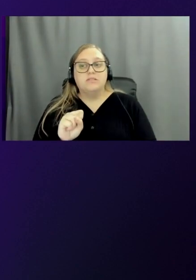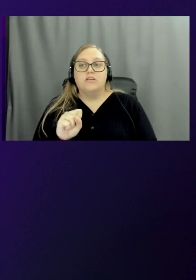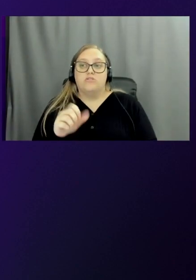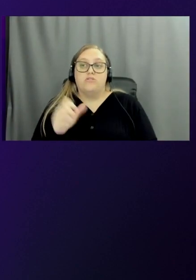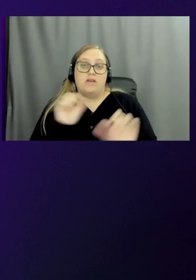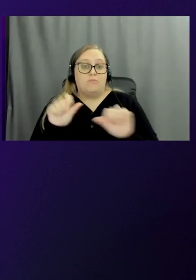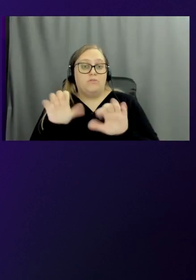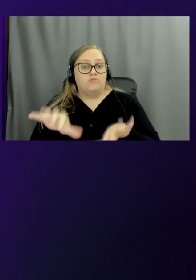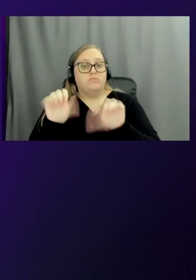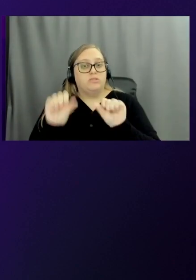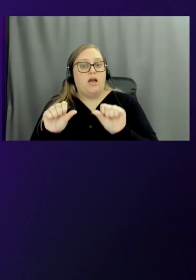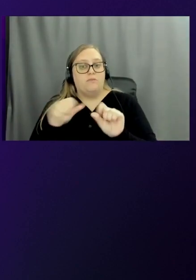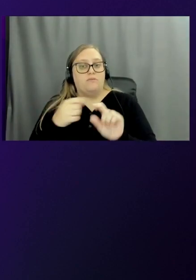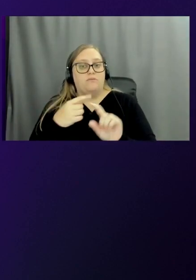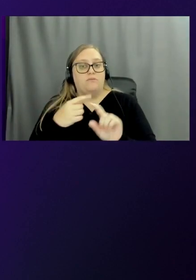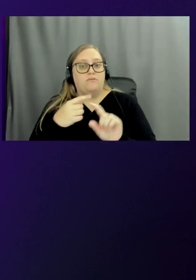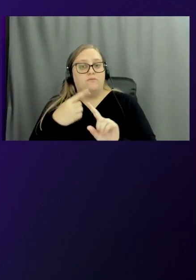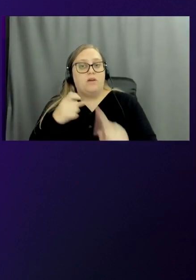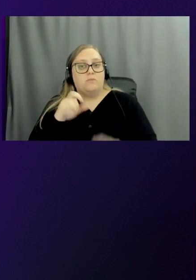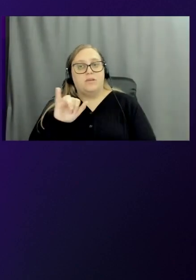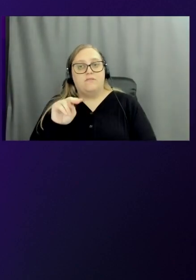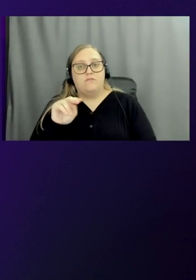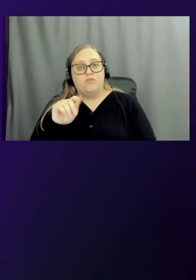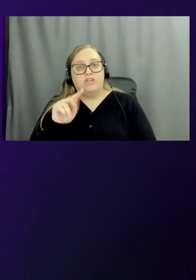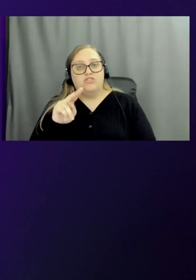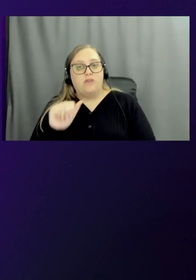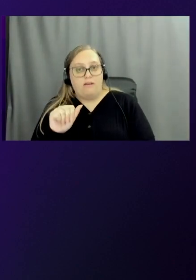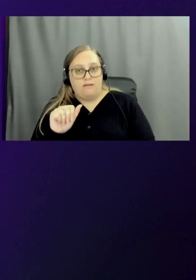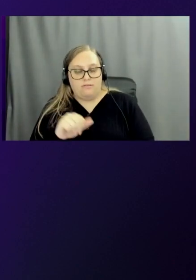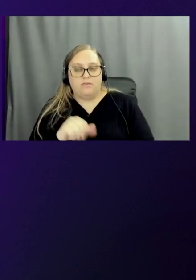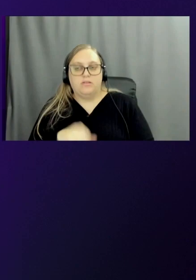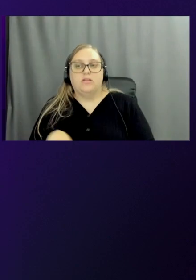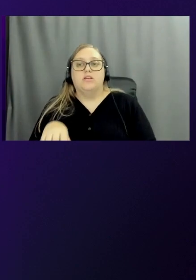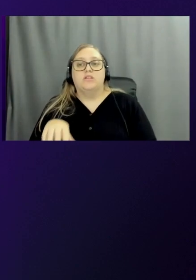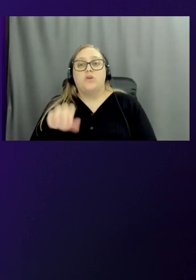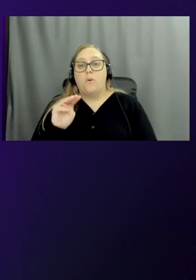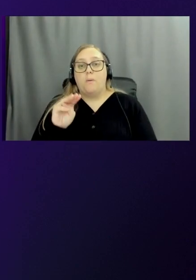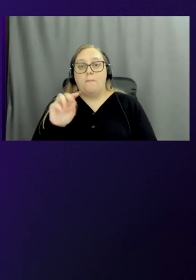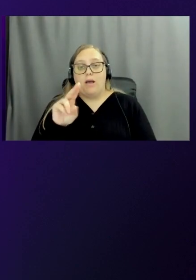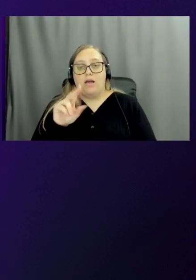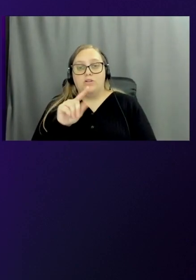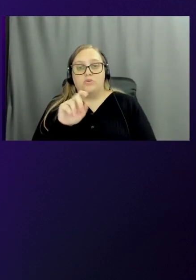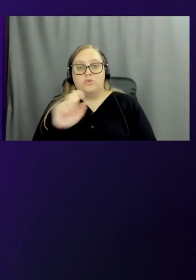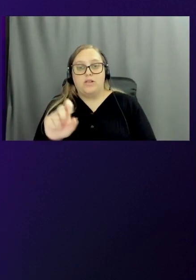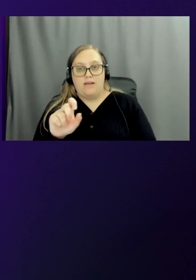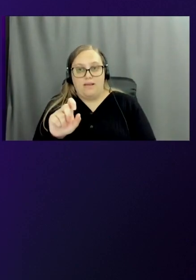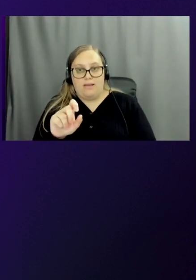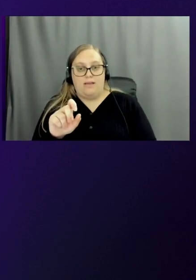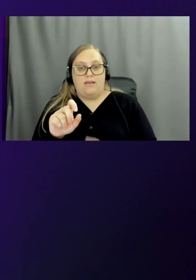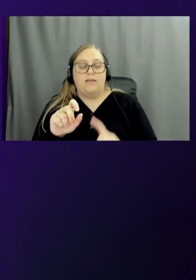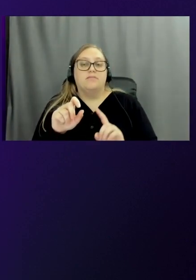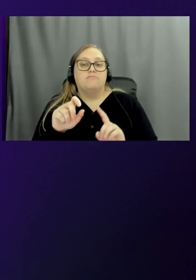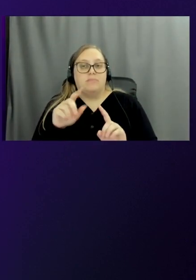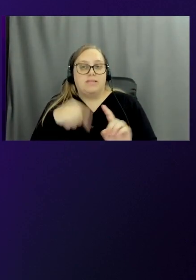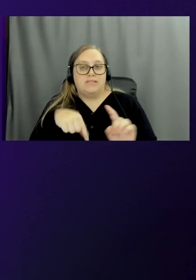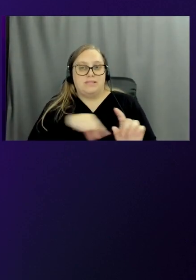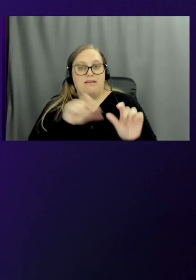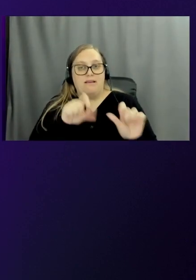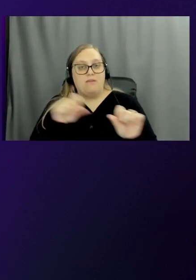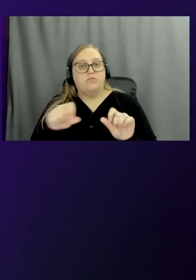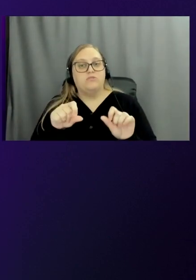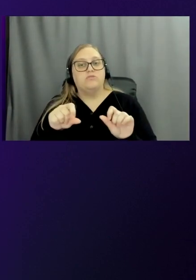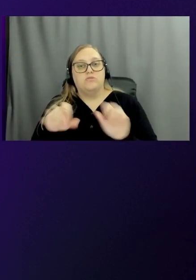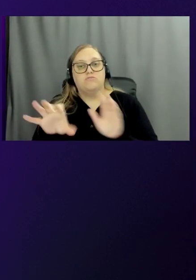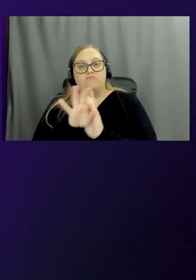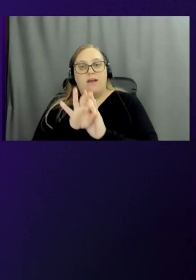Inferentia. One of the companies doing that is Modulate. Modulate's a company that uses machine learning to address the challenges of toxic language in voice chats and video game